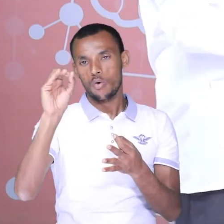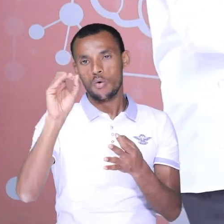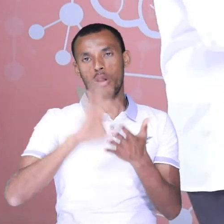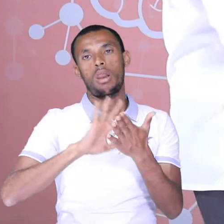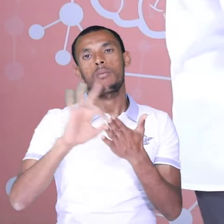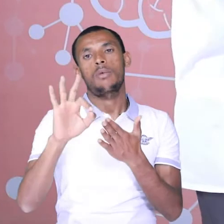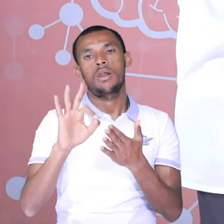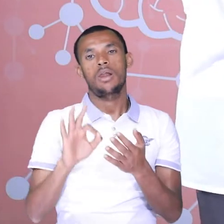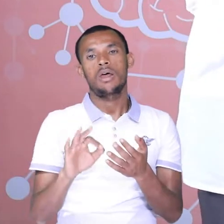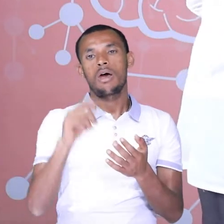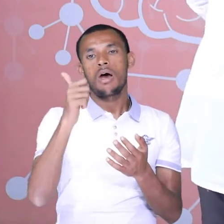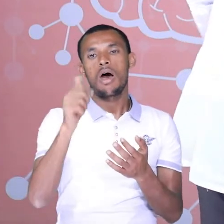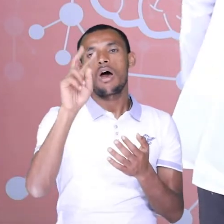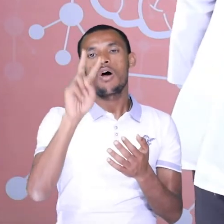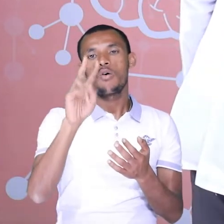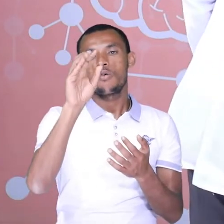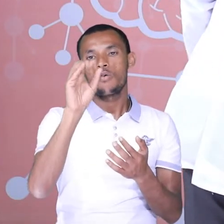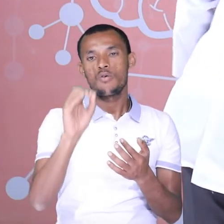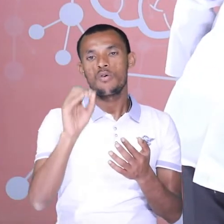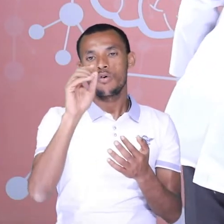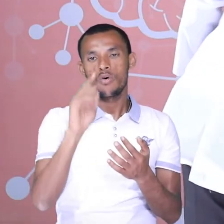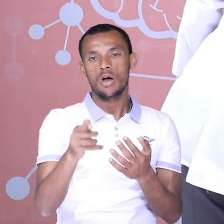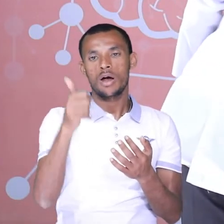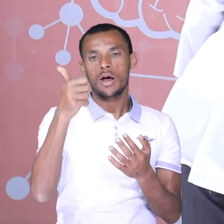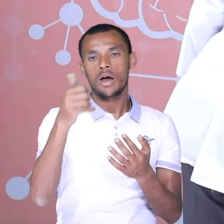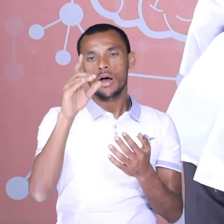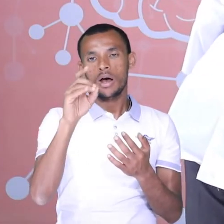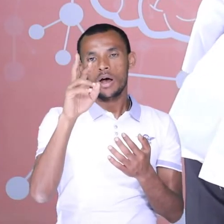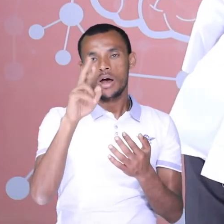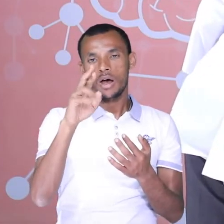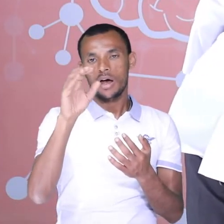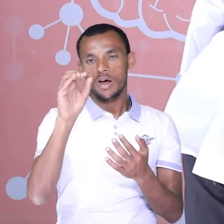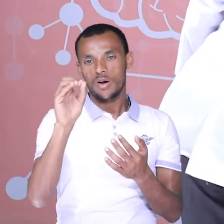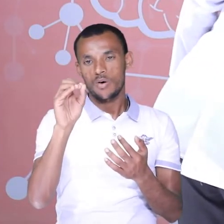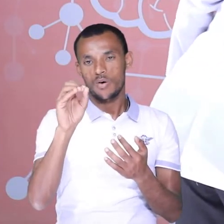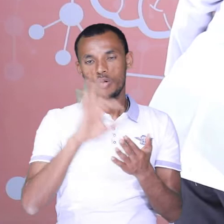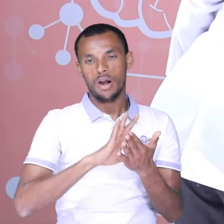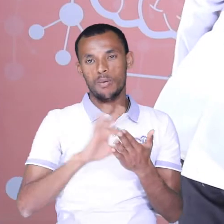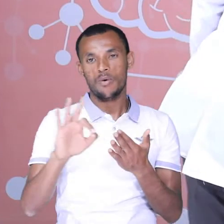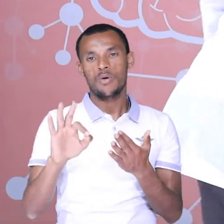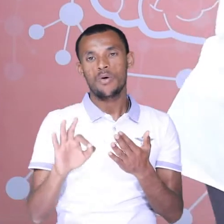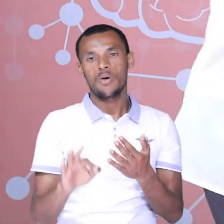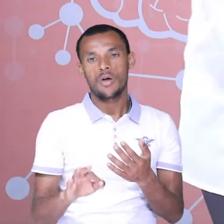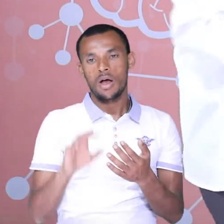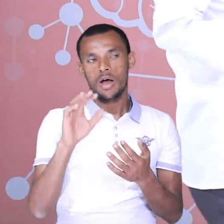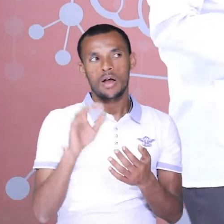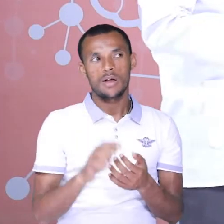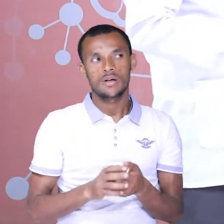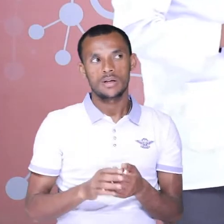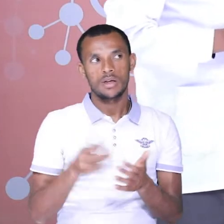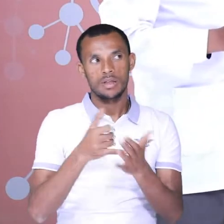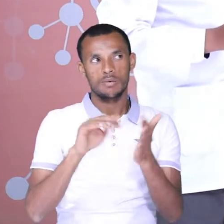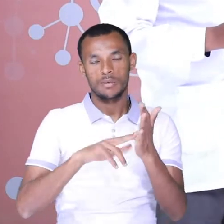number. A person who has determined this number is called Amedeo Avogadro, which